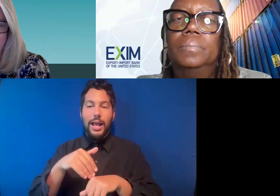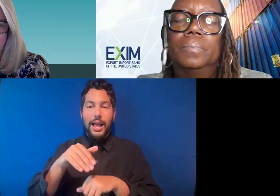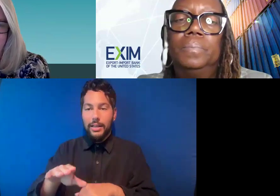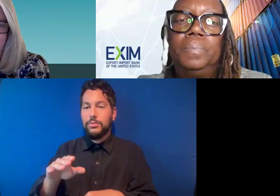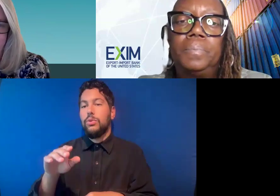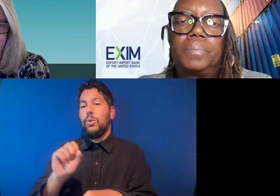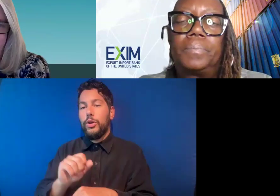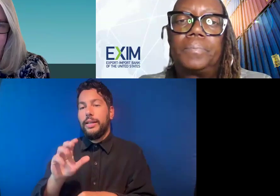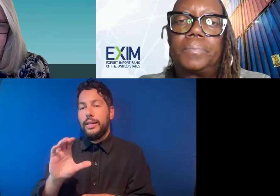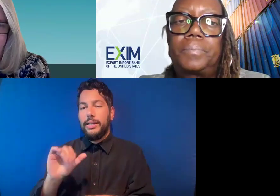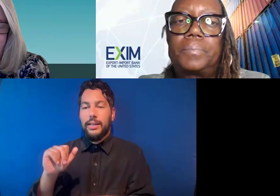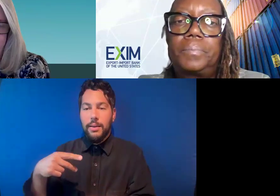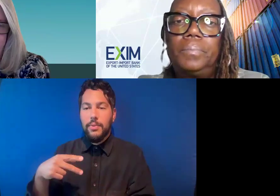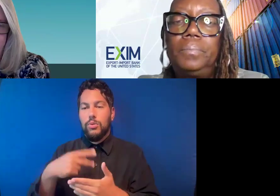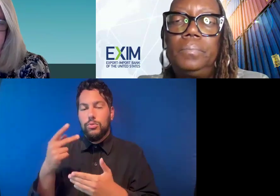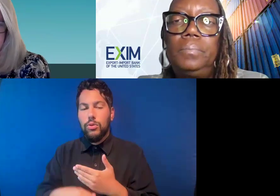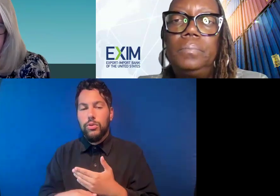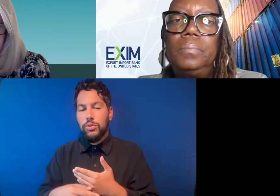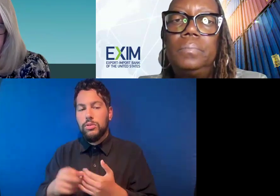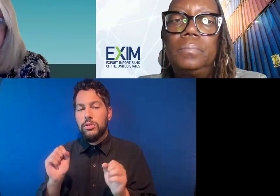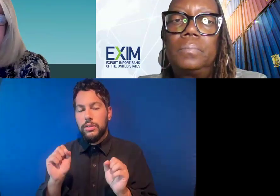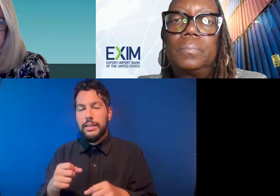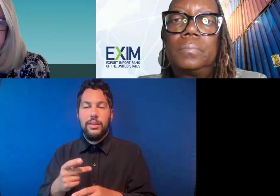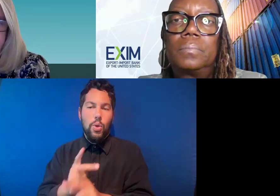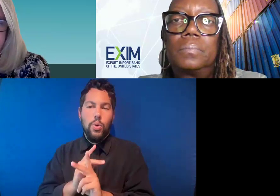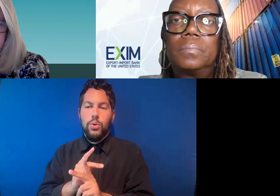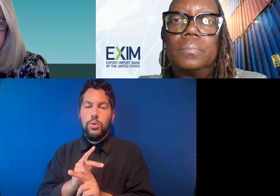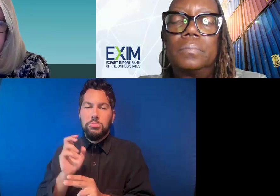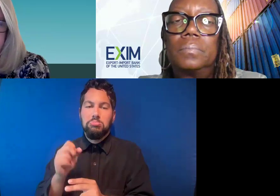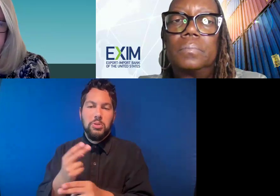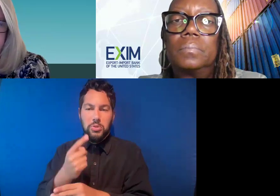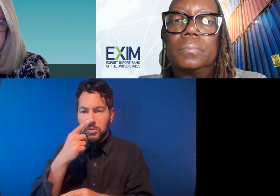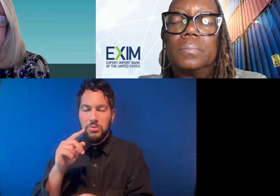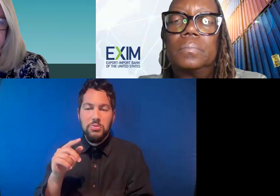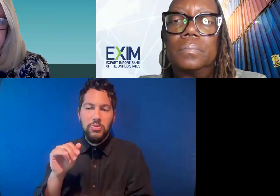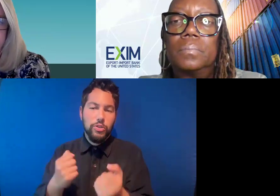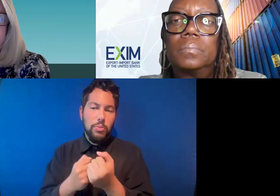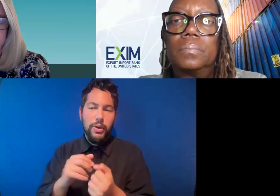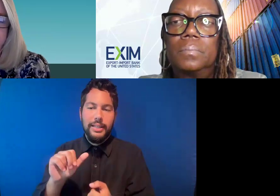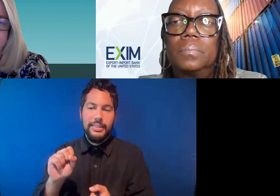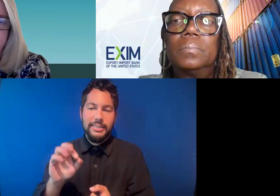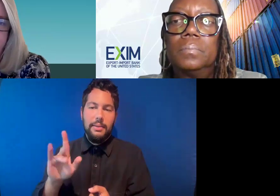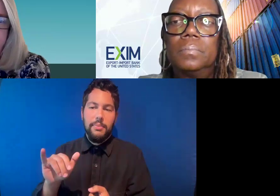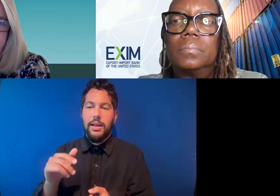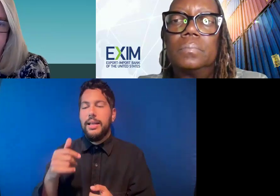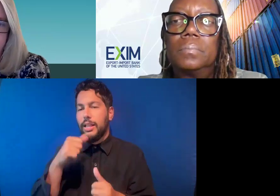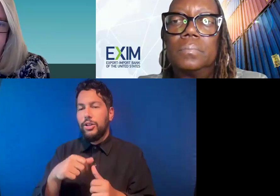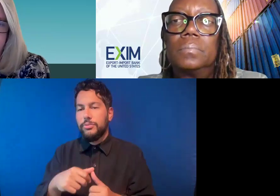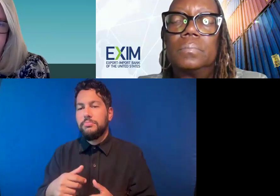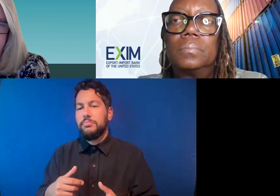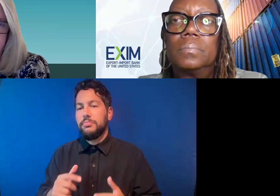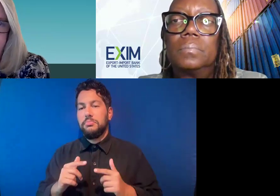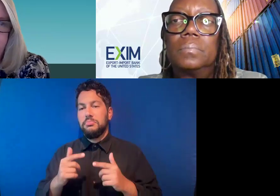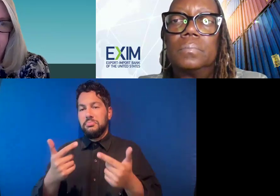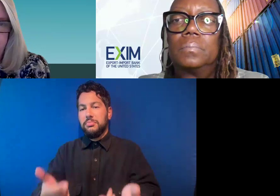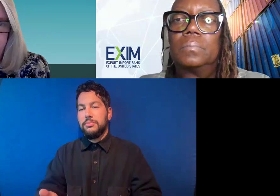Capital programs loans can be used for supporting a standby letter of credit.